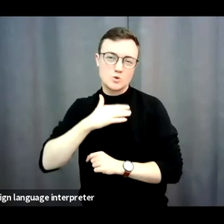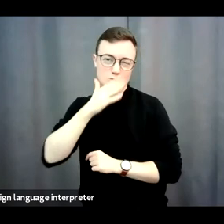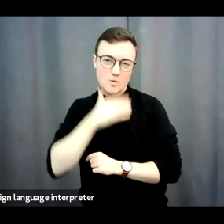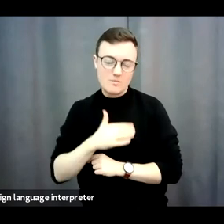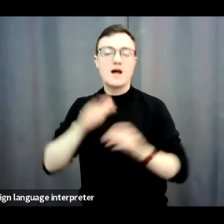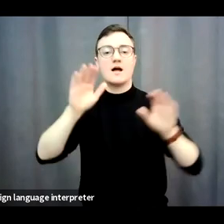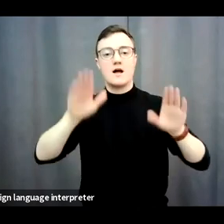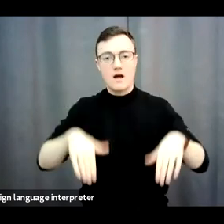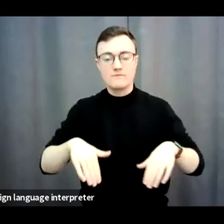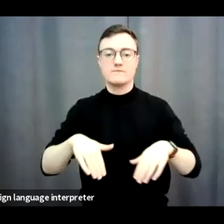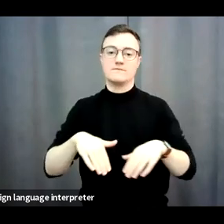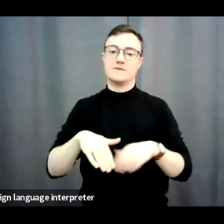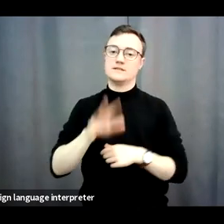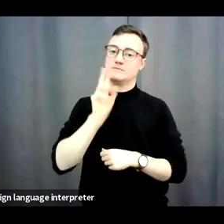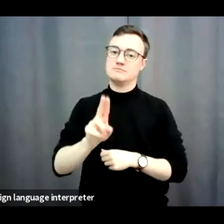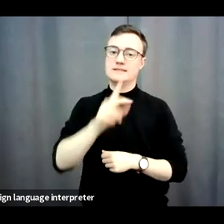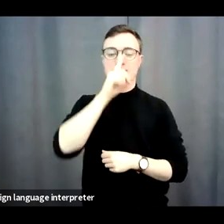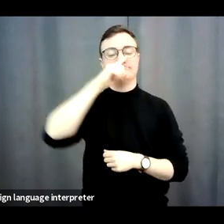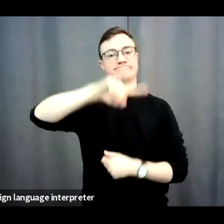have been disproportionately